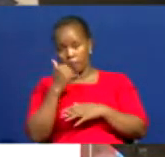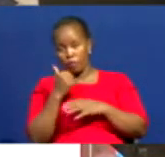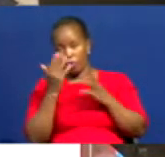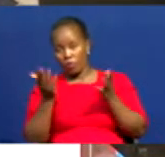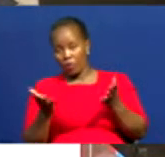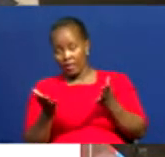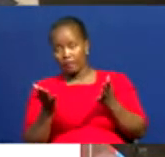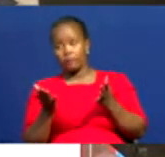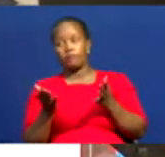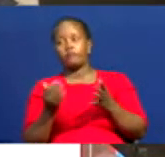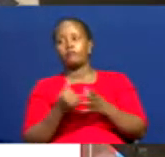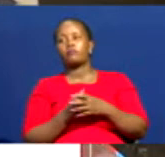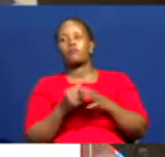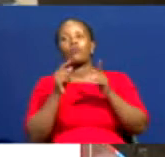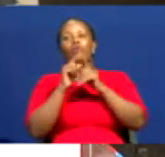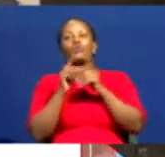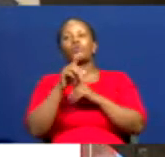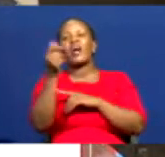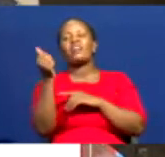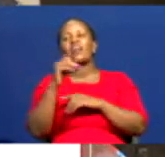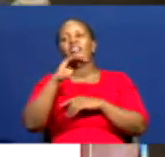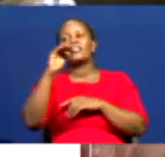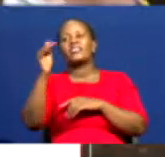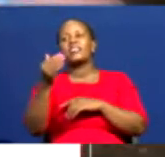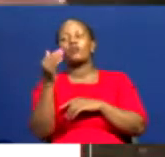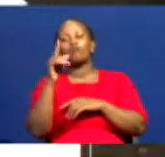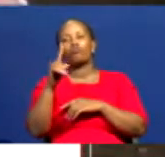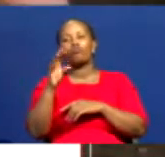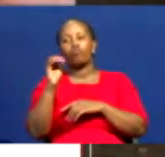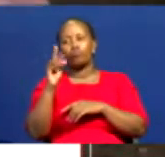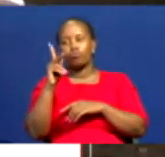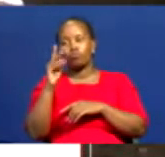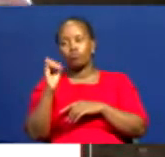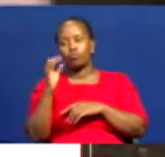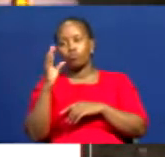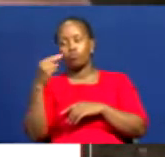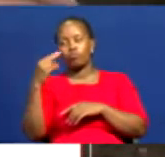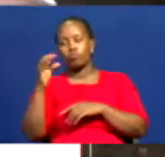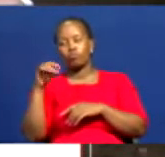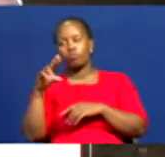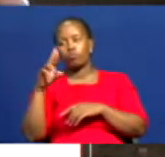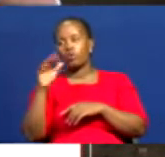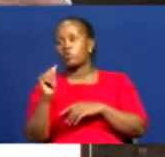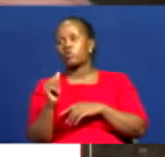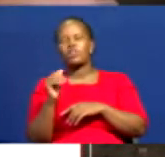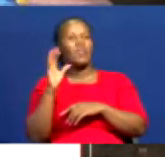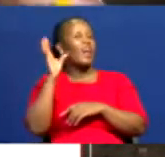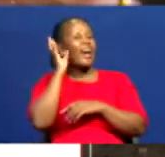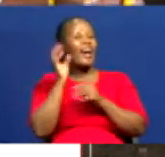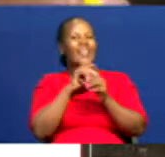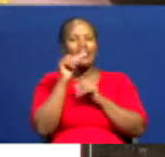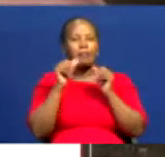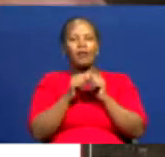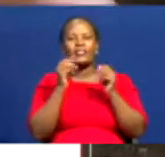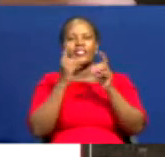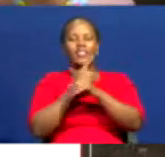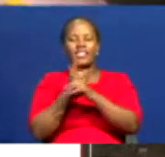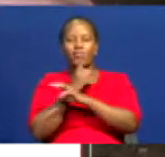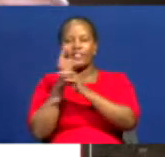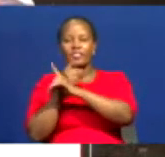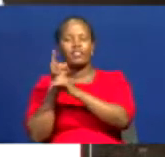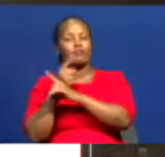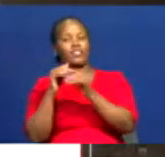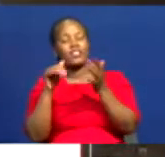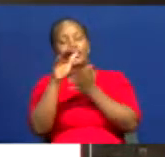in Lokichogyo, Nadapal, you hear about Nadapal, Nakodai,